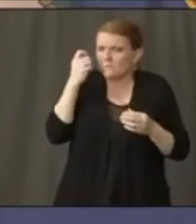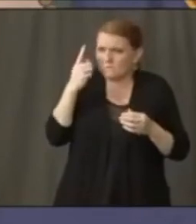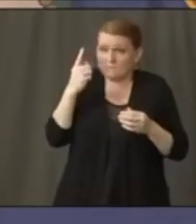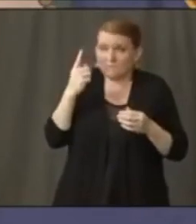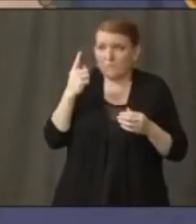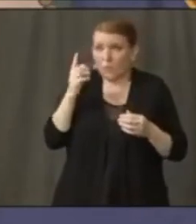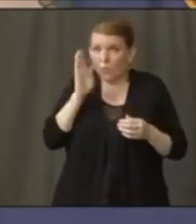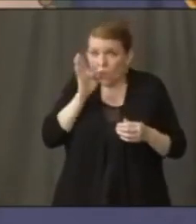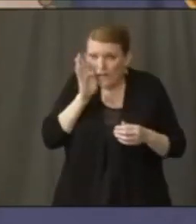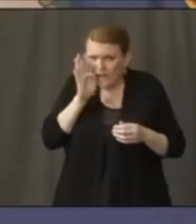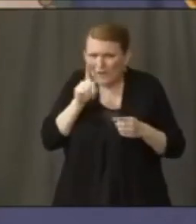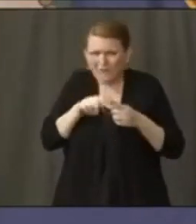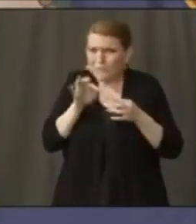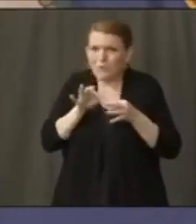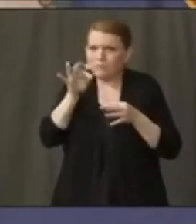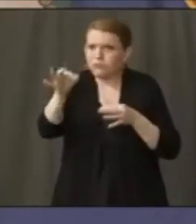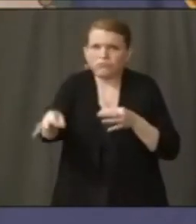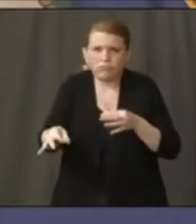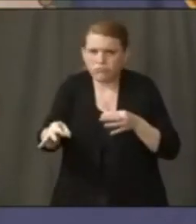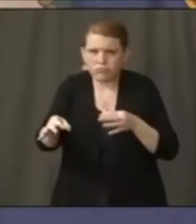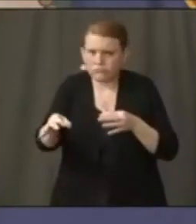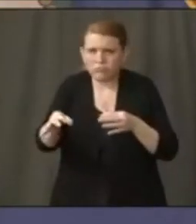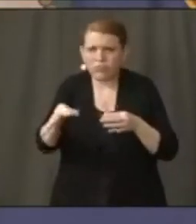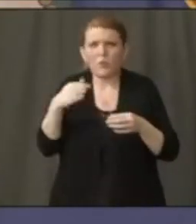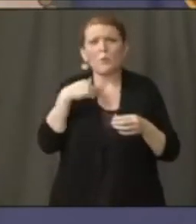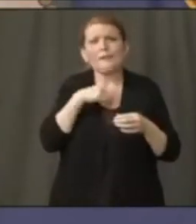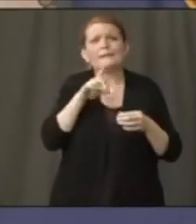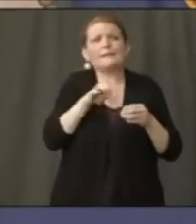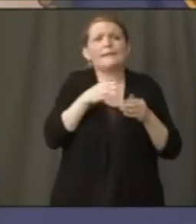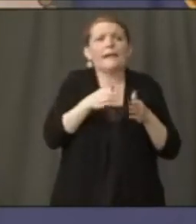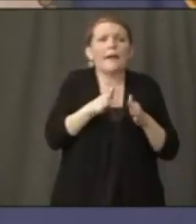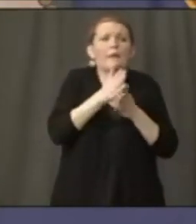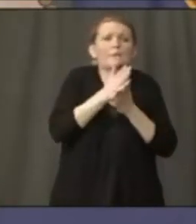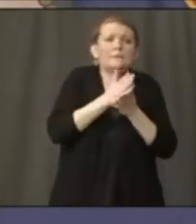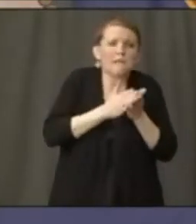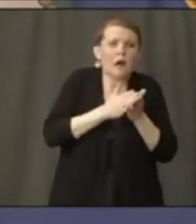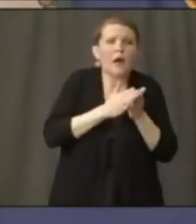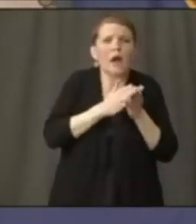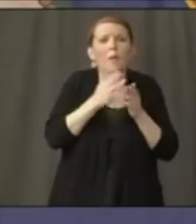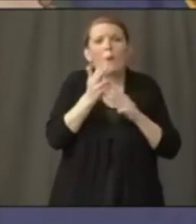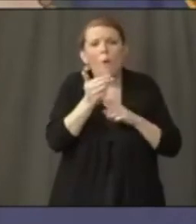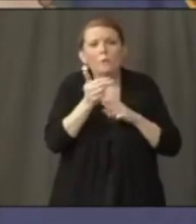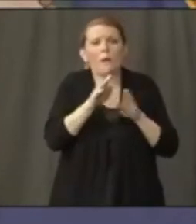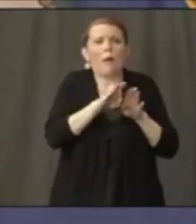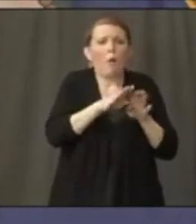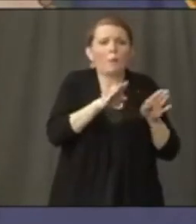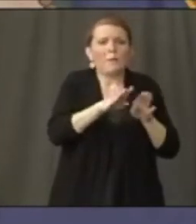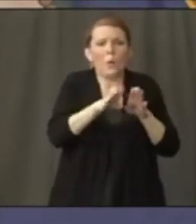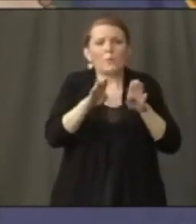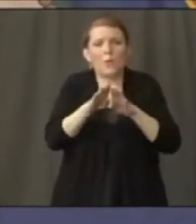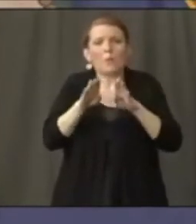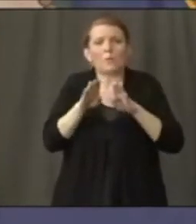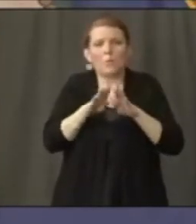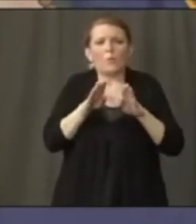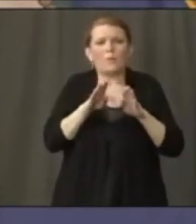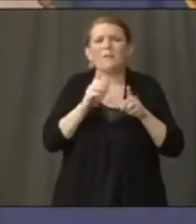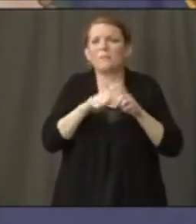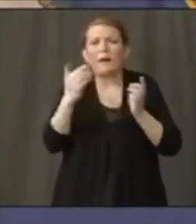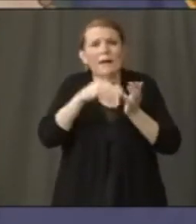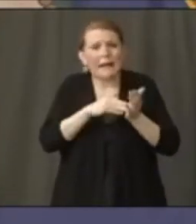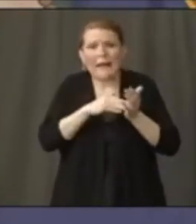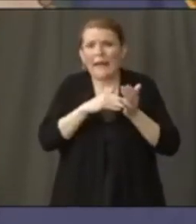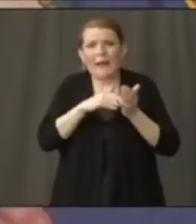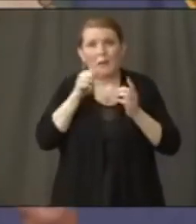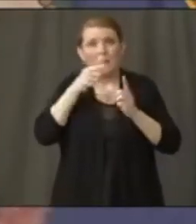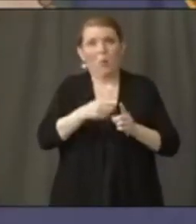lot of cross-border traffic, people driving all over the region. That was particularly true when New York City was on fire or